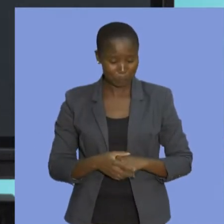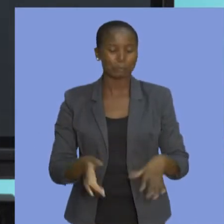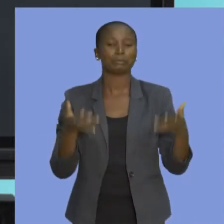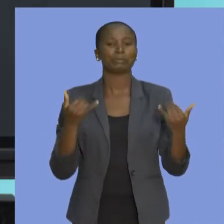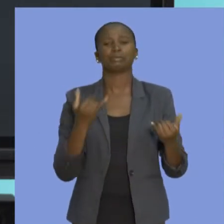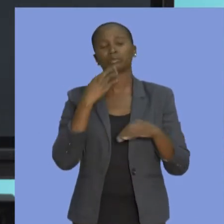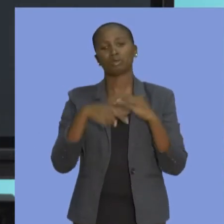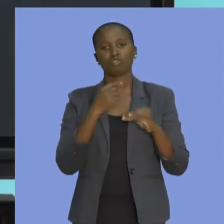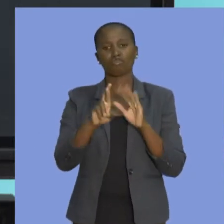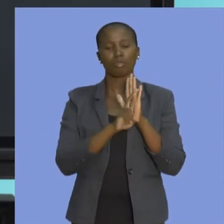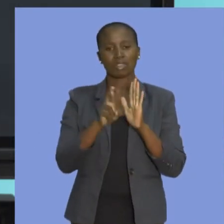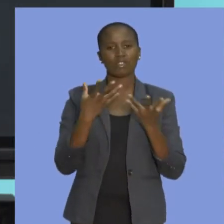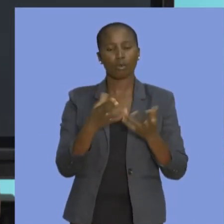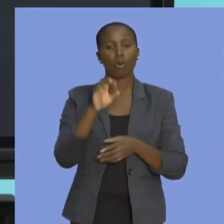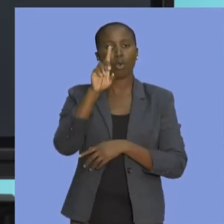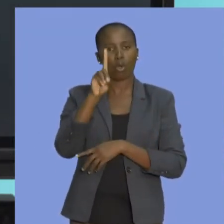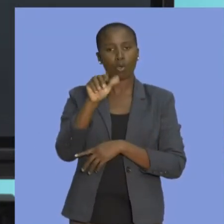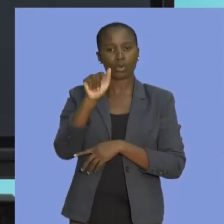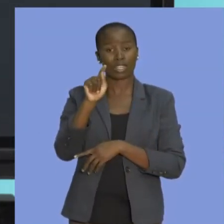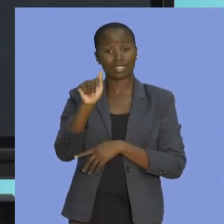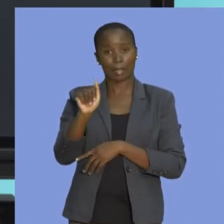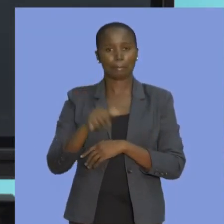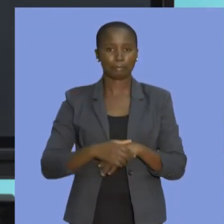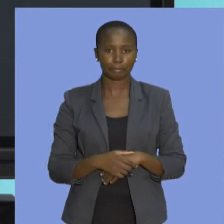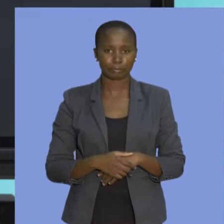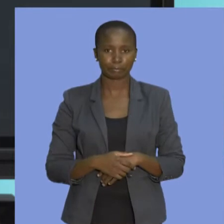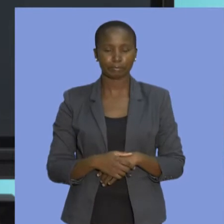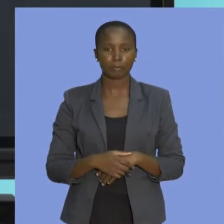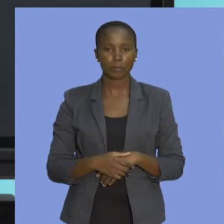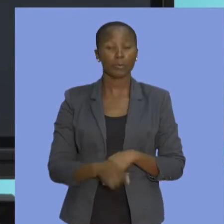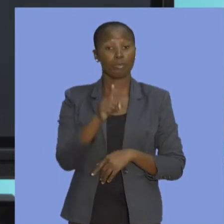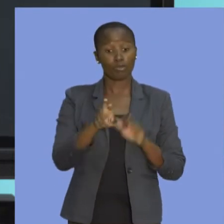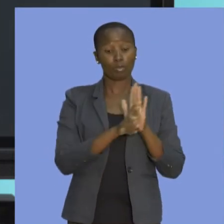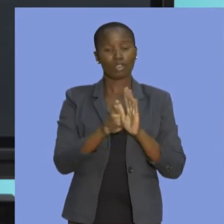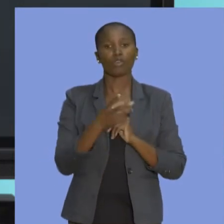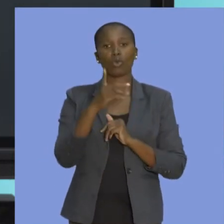under representing of data. So under representing of data,